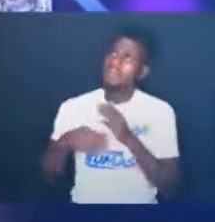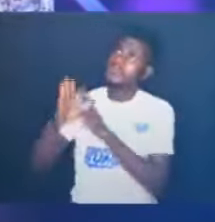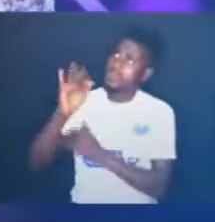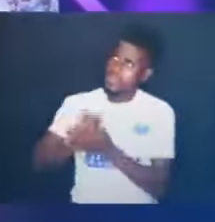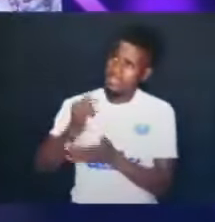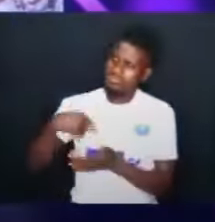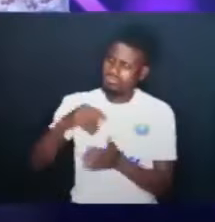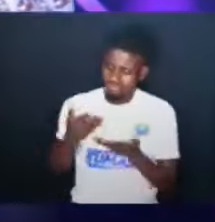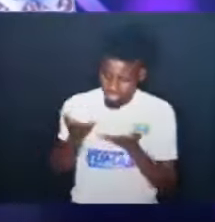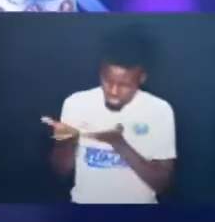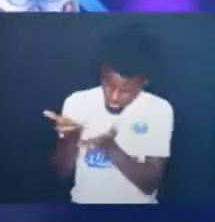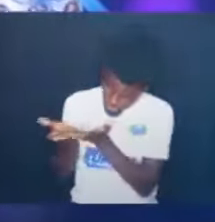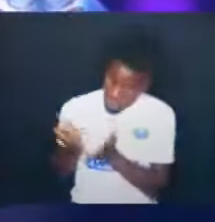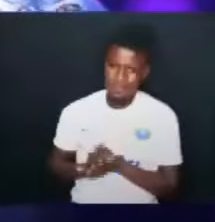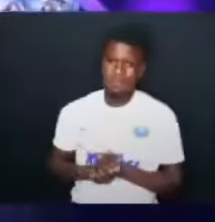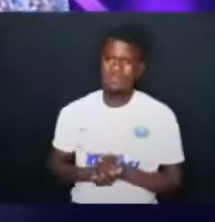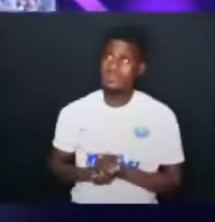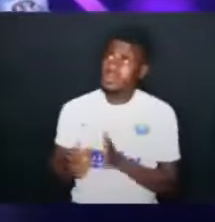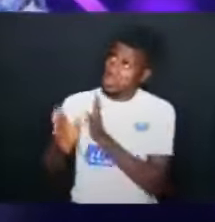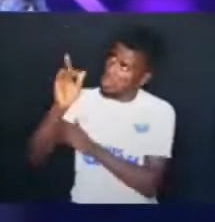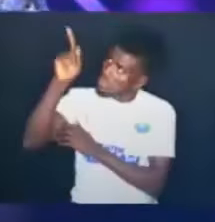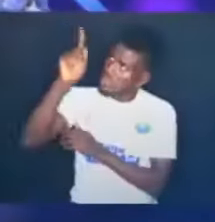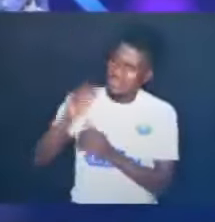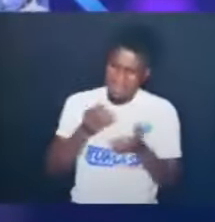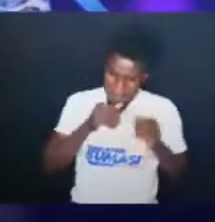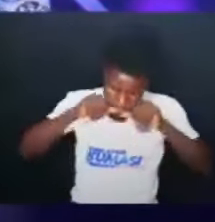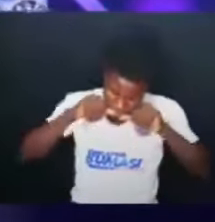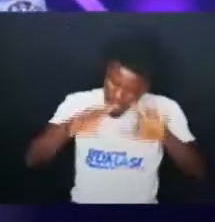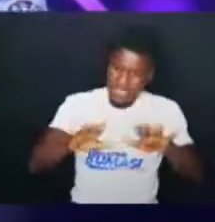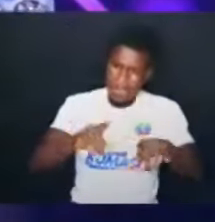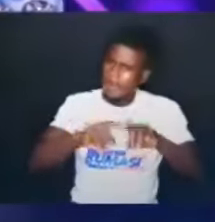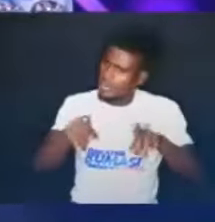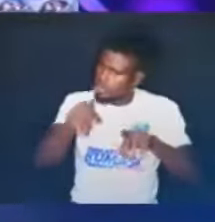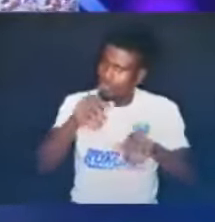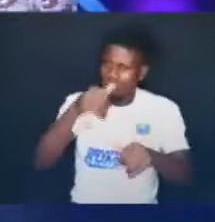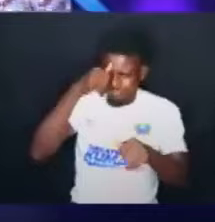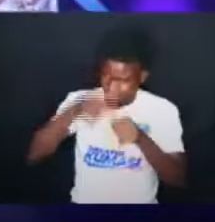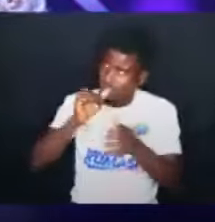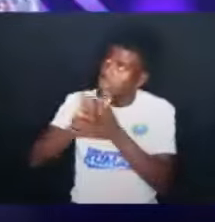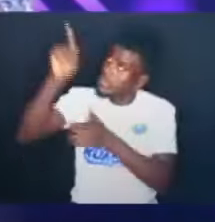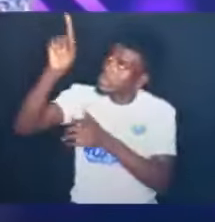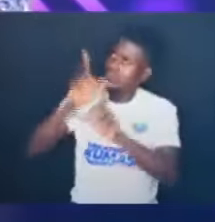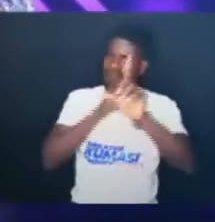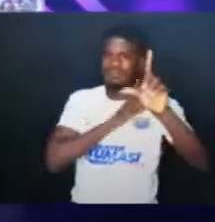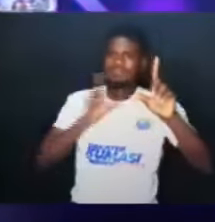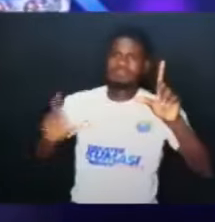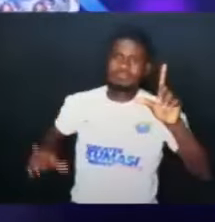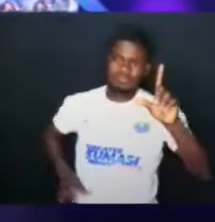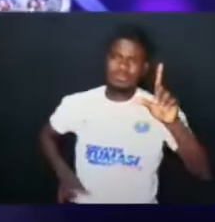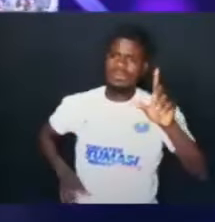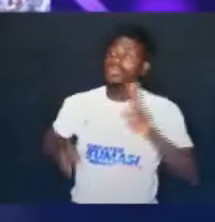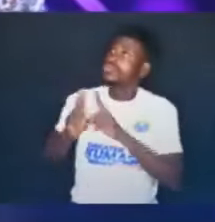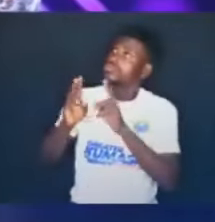we serve. He blesses. But remember that He is Lord. And so